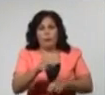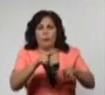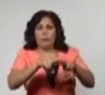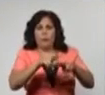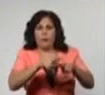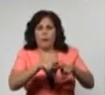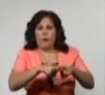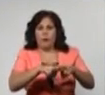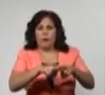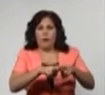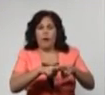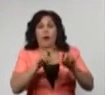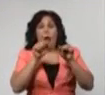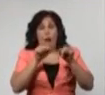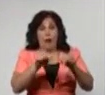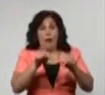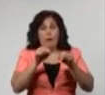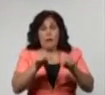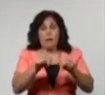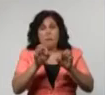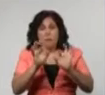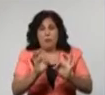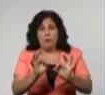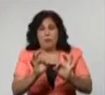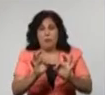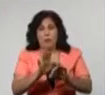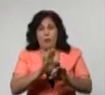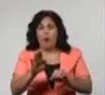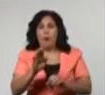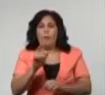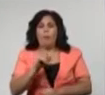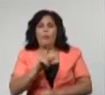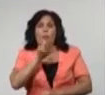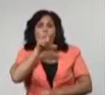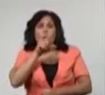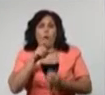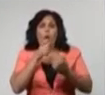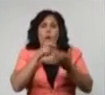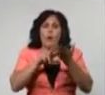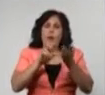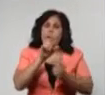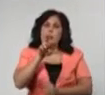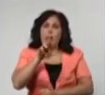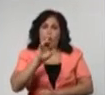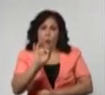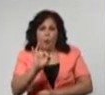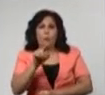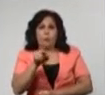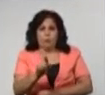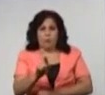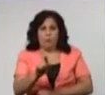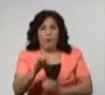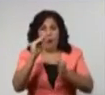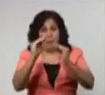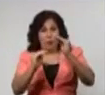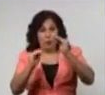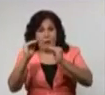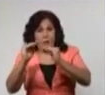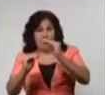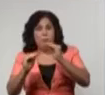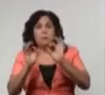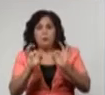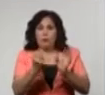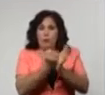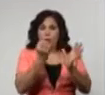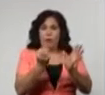incidence rate per province over the past 15 days is as follows: Havana with